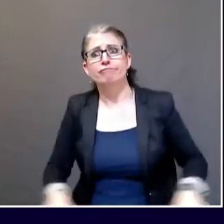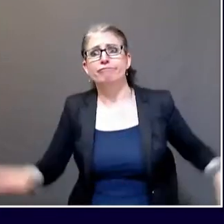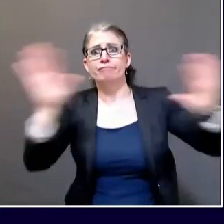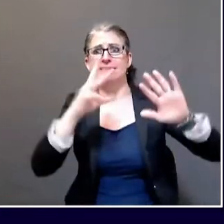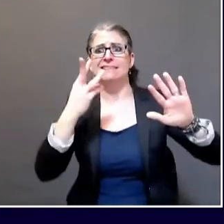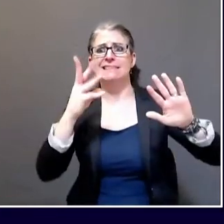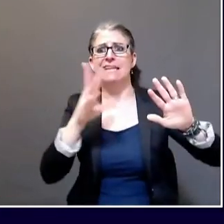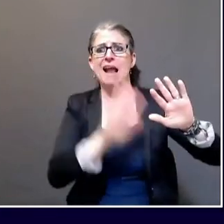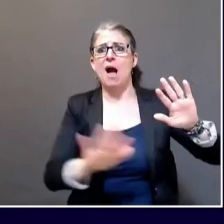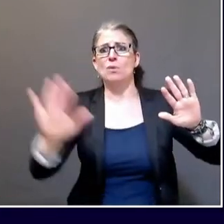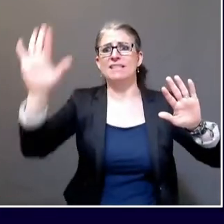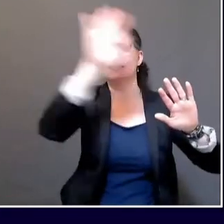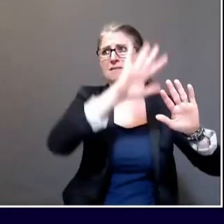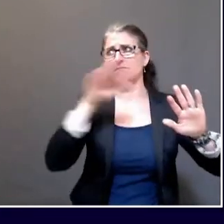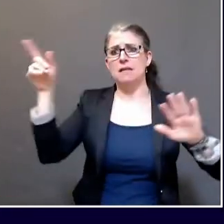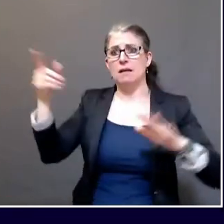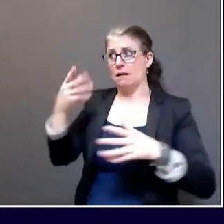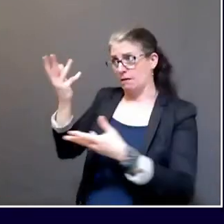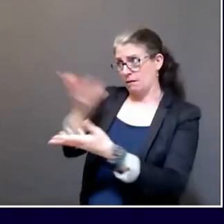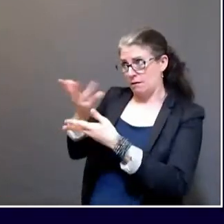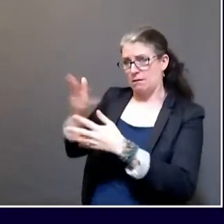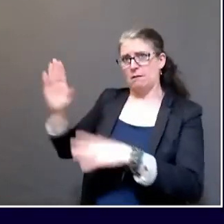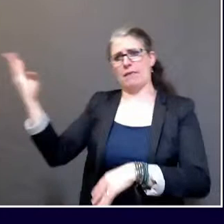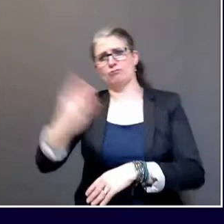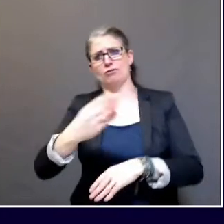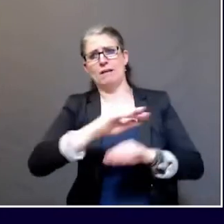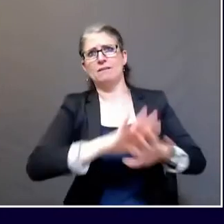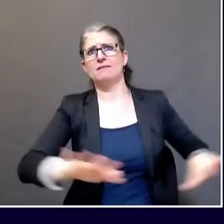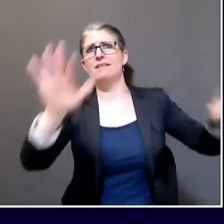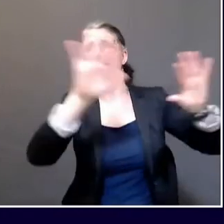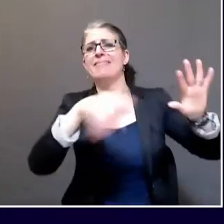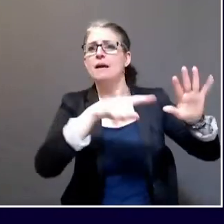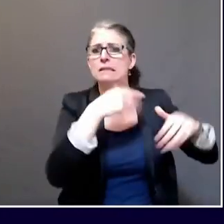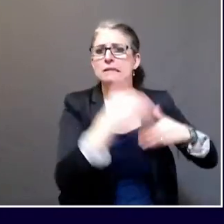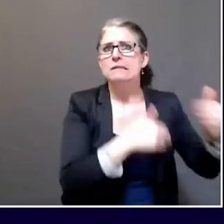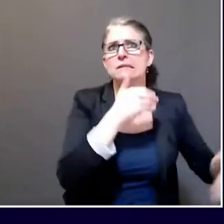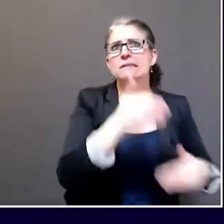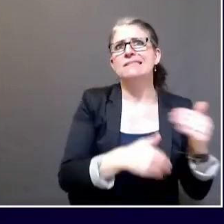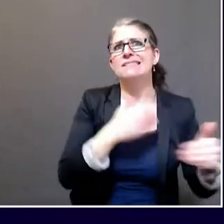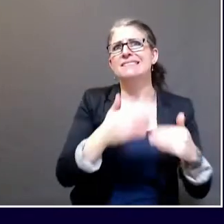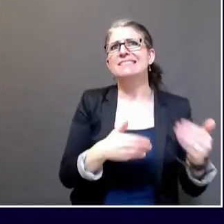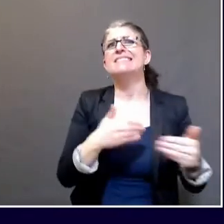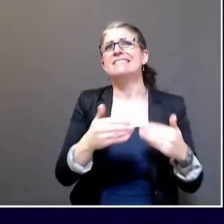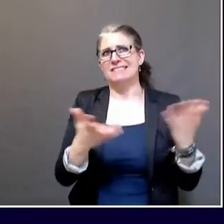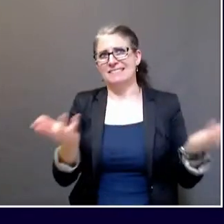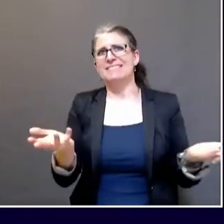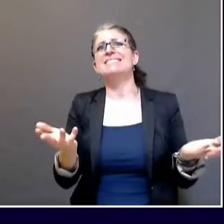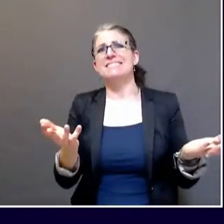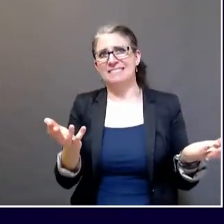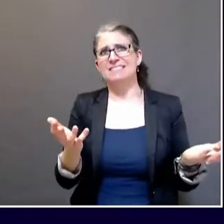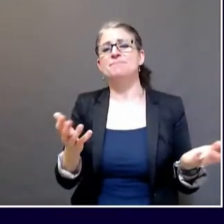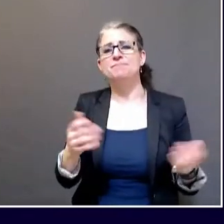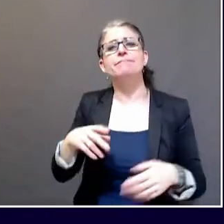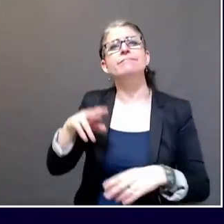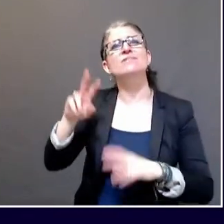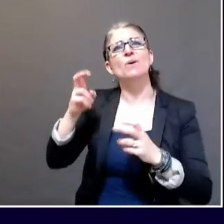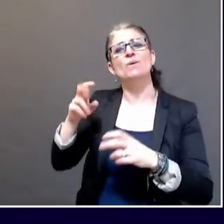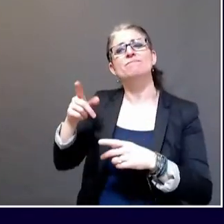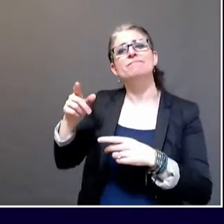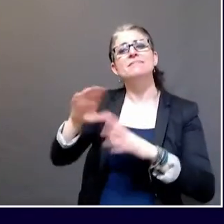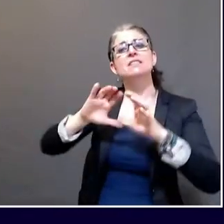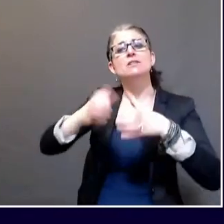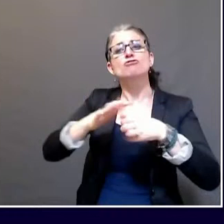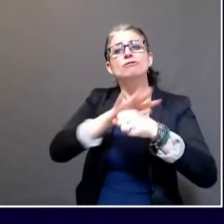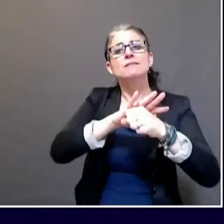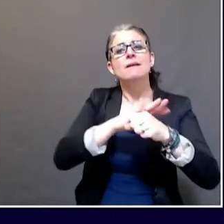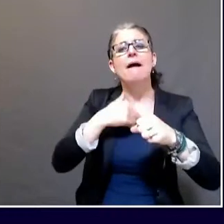our district liaisons across the state of Maine have frequent calls with emergency managers across the state.